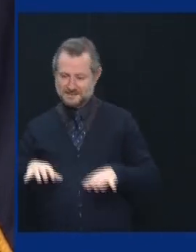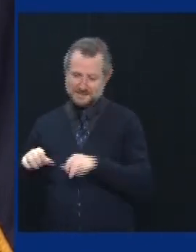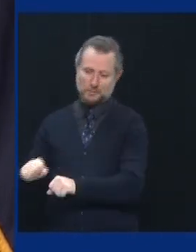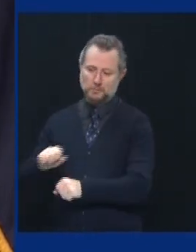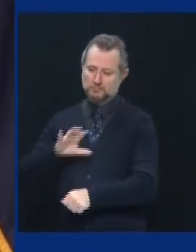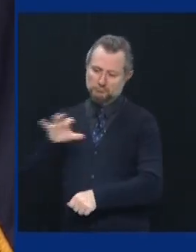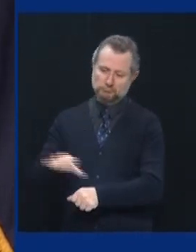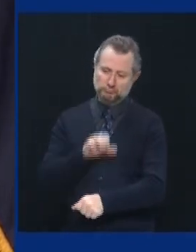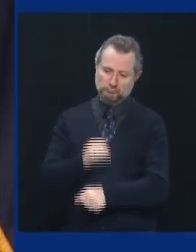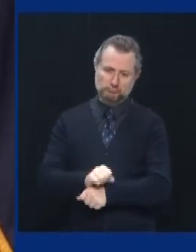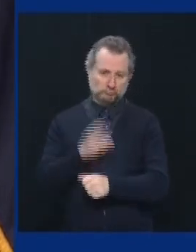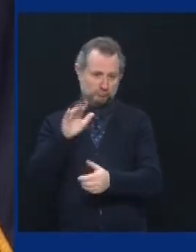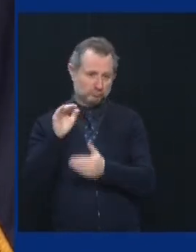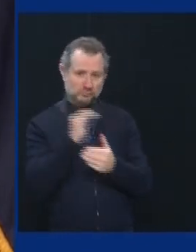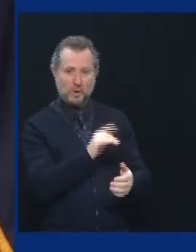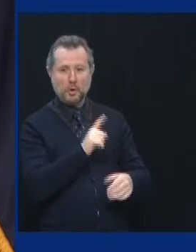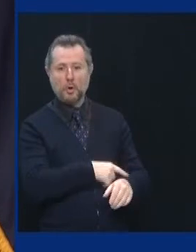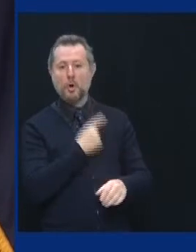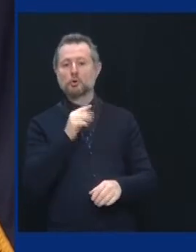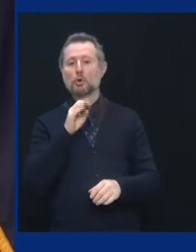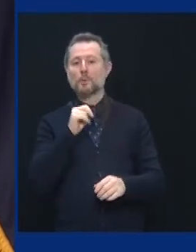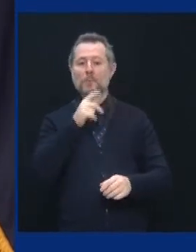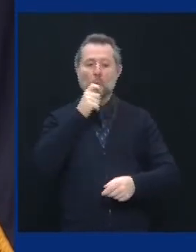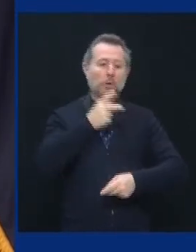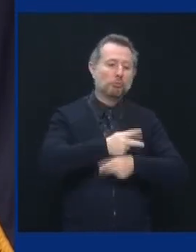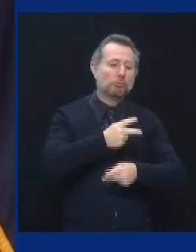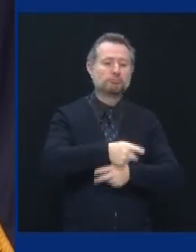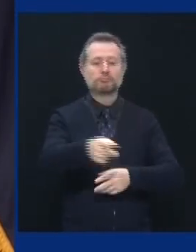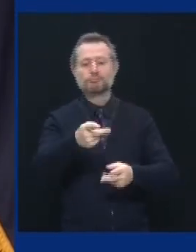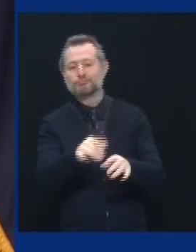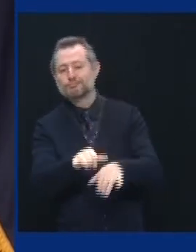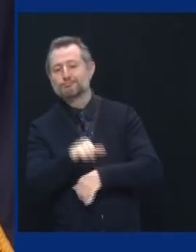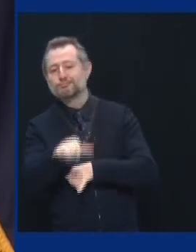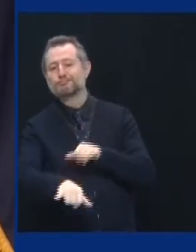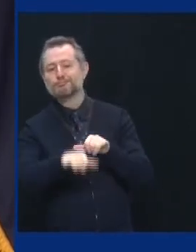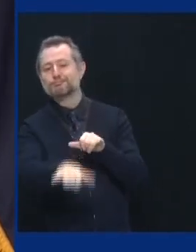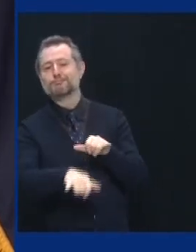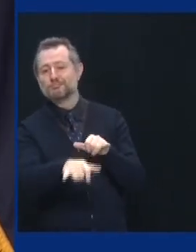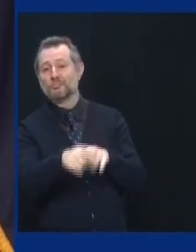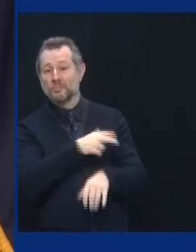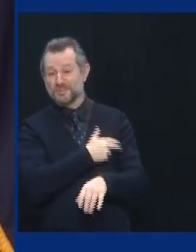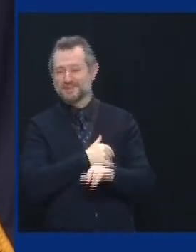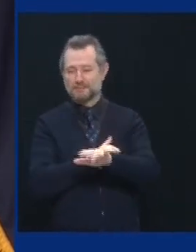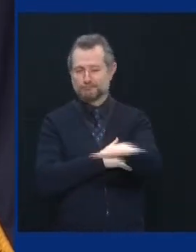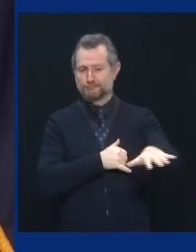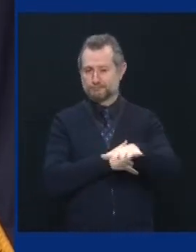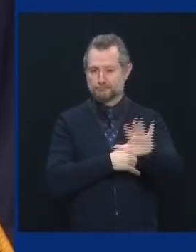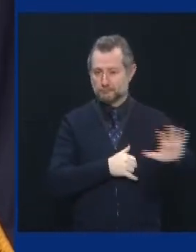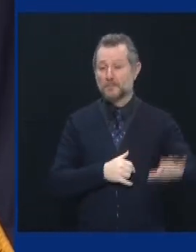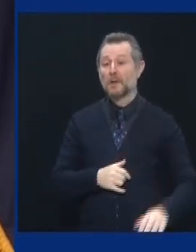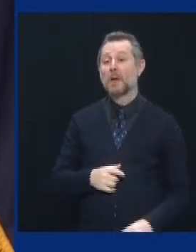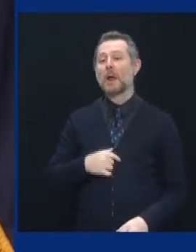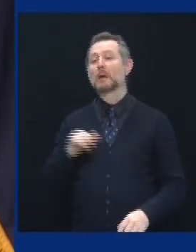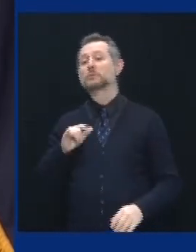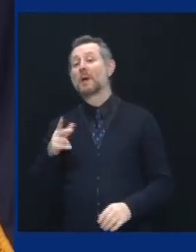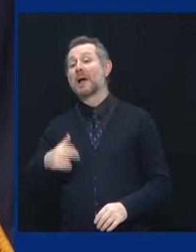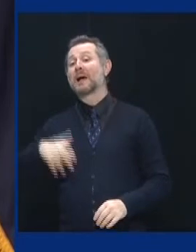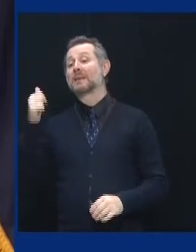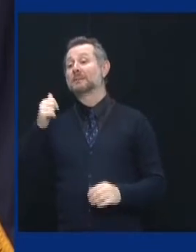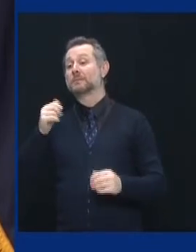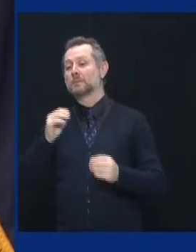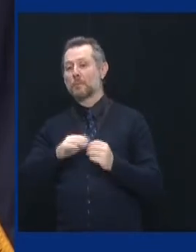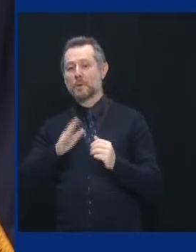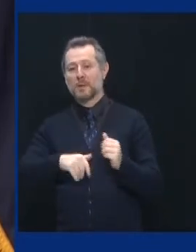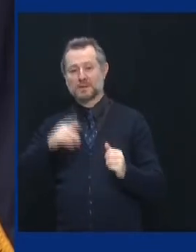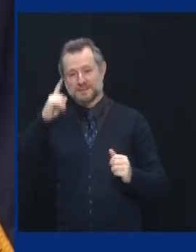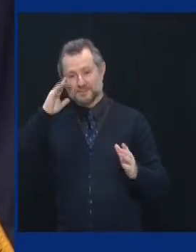these facilities. Also, you did have a high, well, I think higher than expected rate of declination